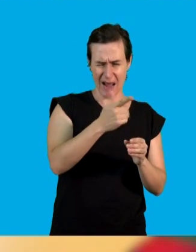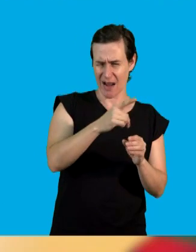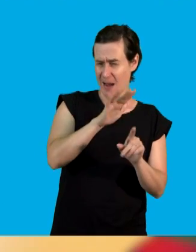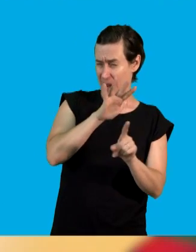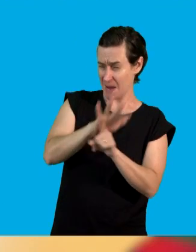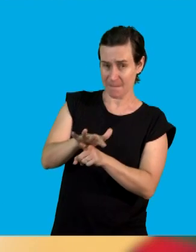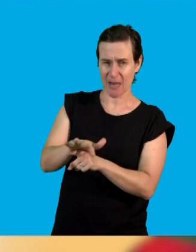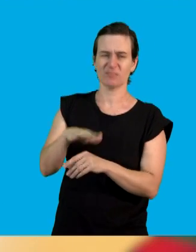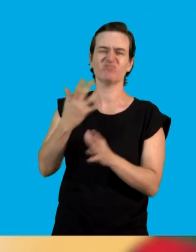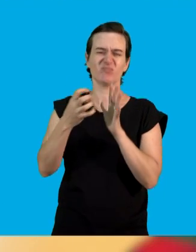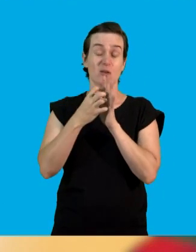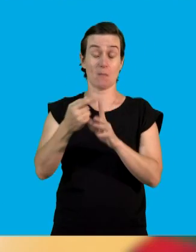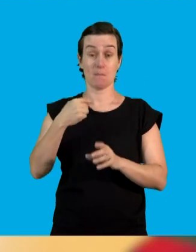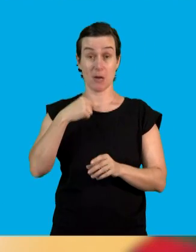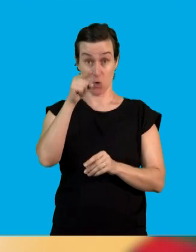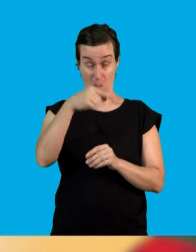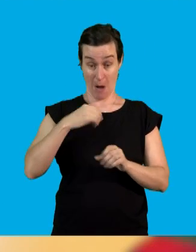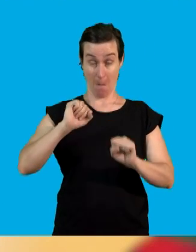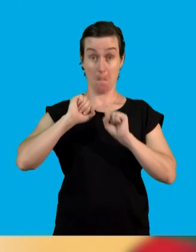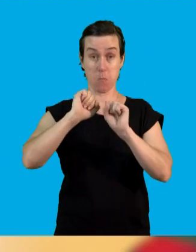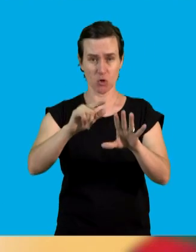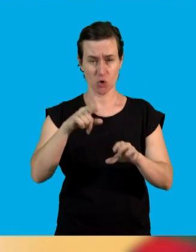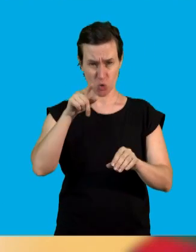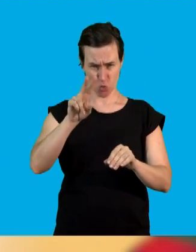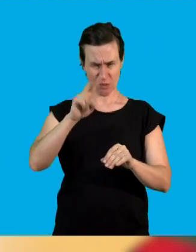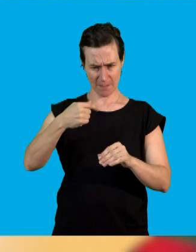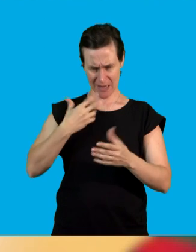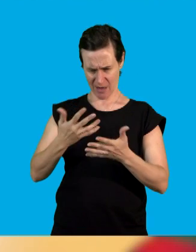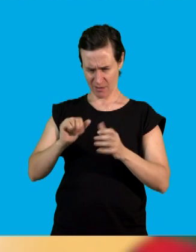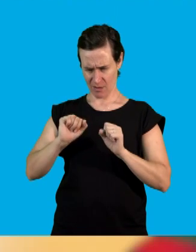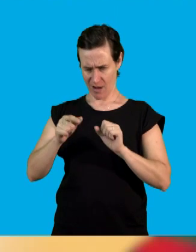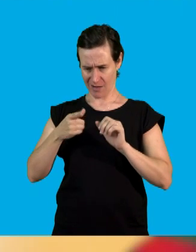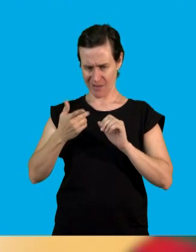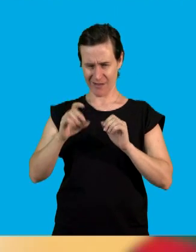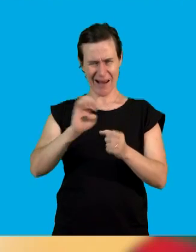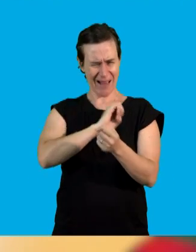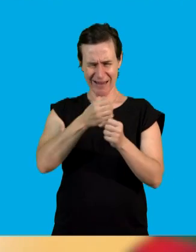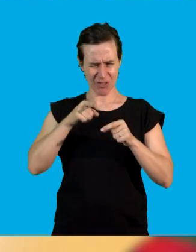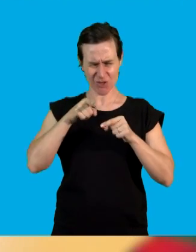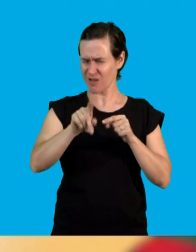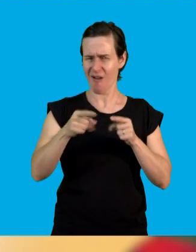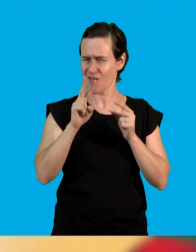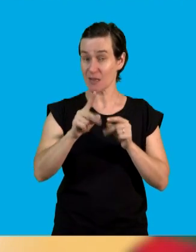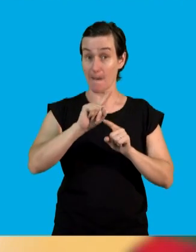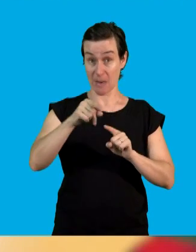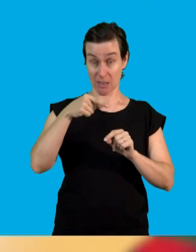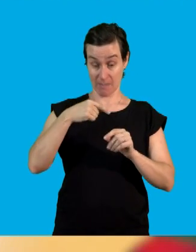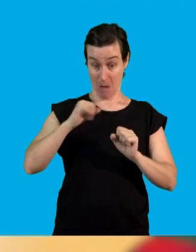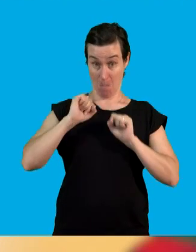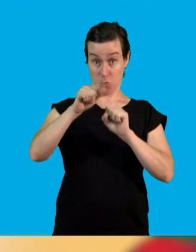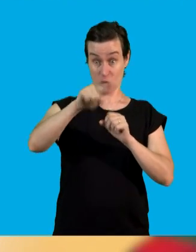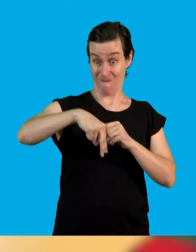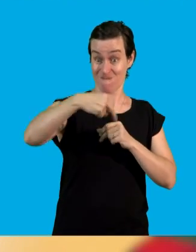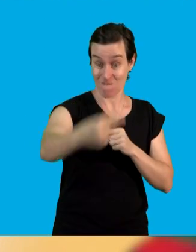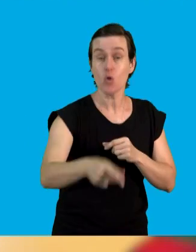For instance, if I push you, we're not going to be able to see the force that pushes you, but you're going to be seeing the effect of what happens